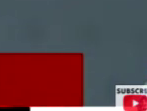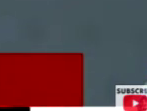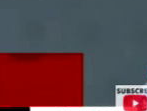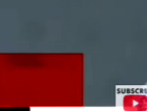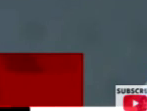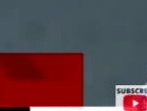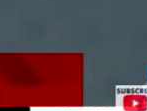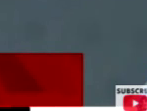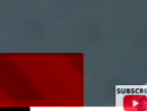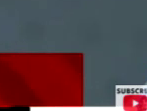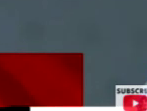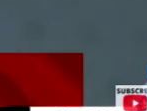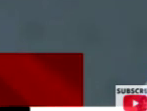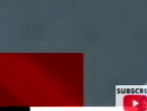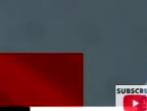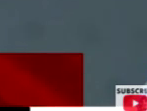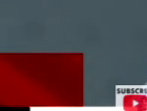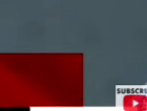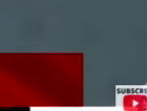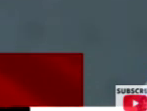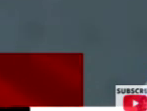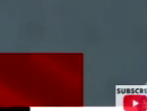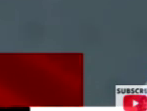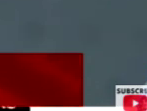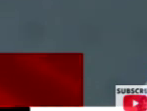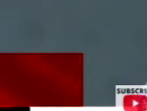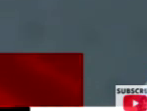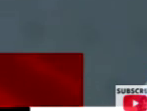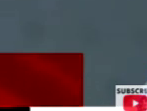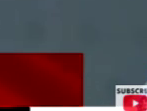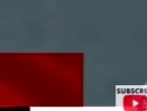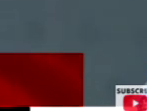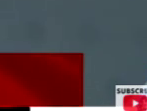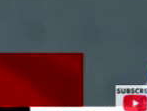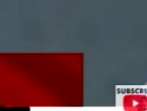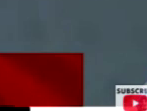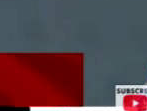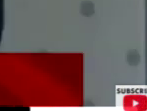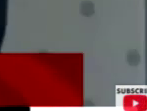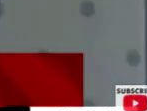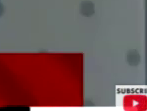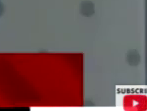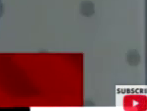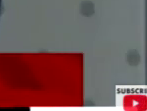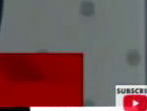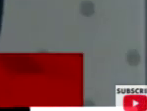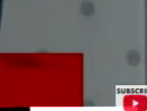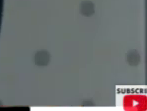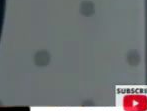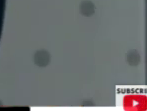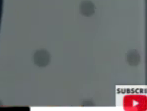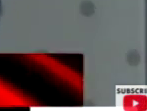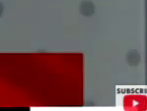from accomplishing that goal. The only thing you want to hope you're hearing is not another rhetoric. Because I'll be very quick to tell